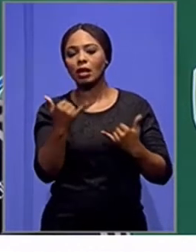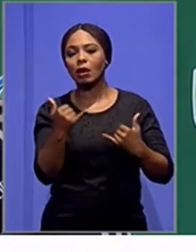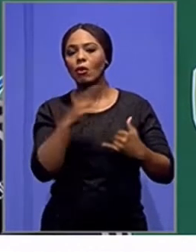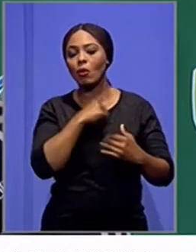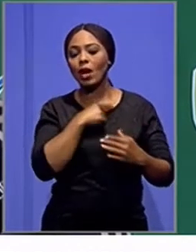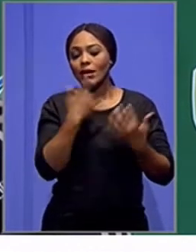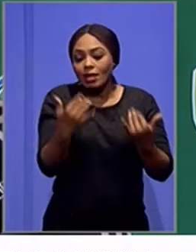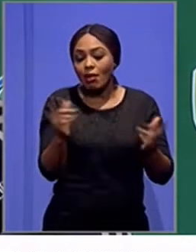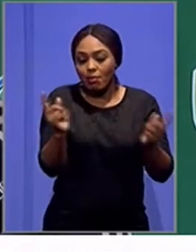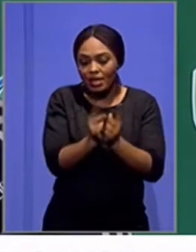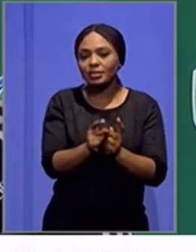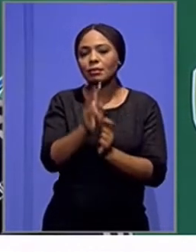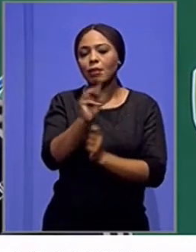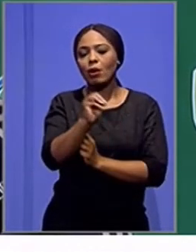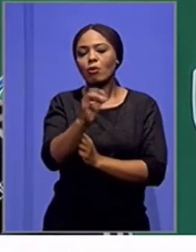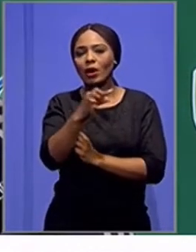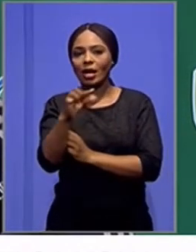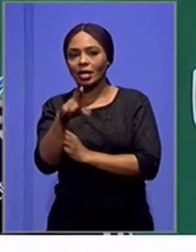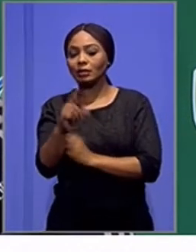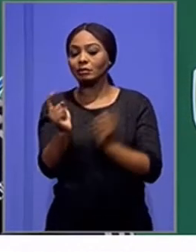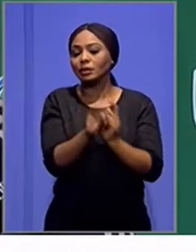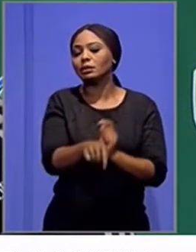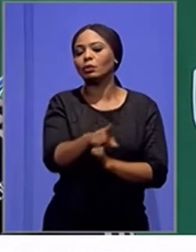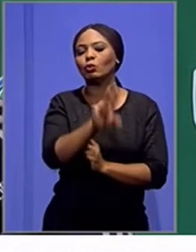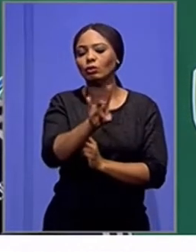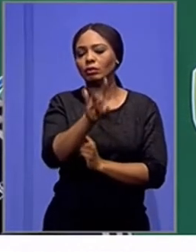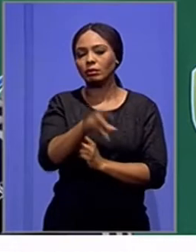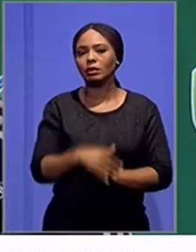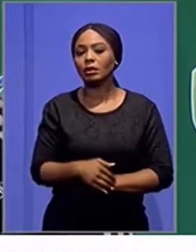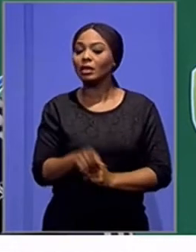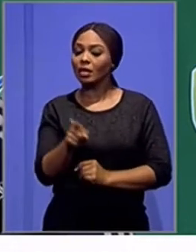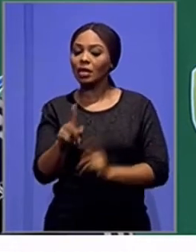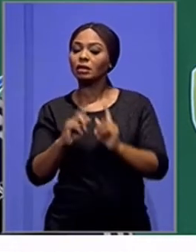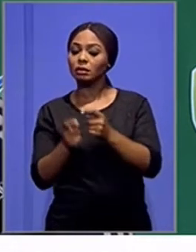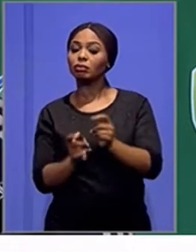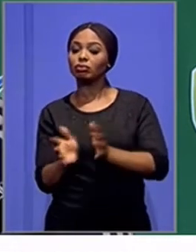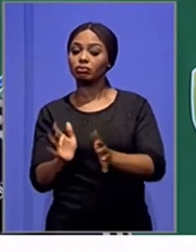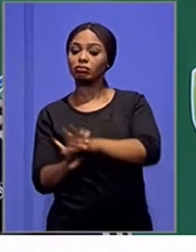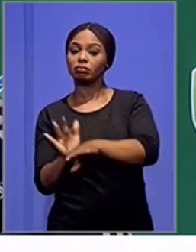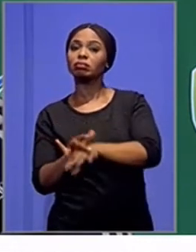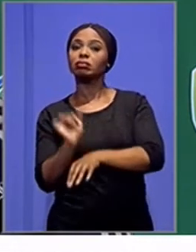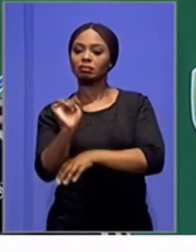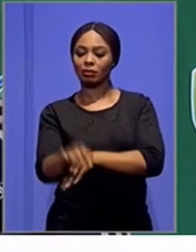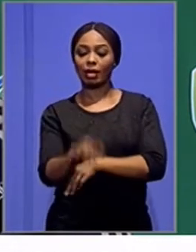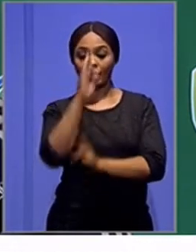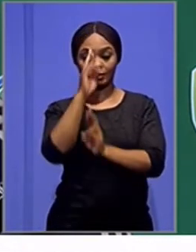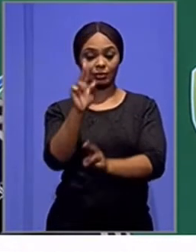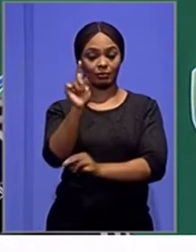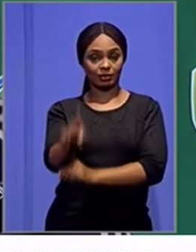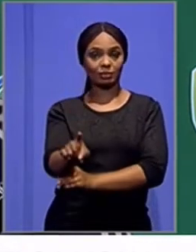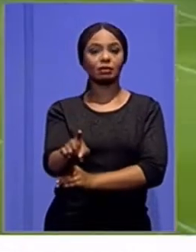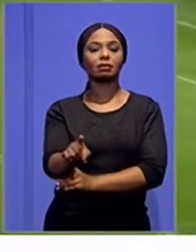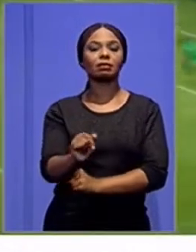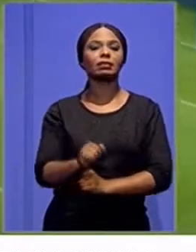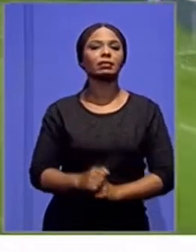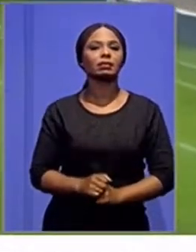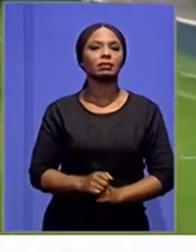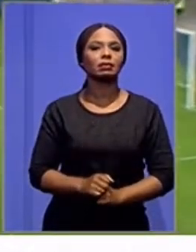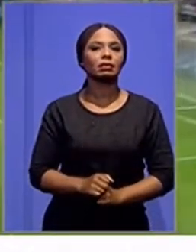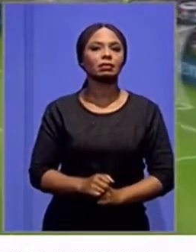in form, Marumo Gallants, a good footballing team, a team that you have to respect on all fronts.